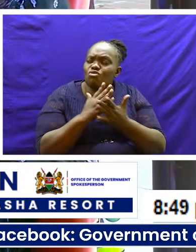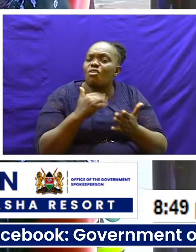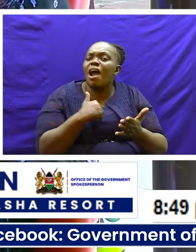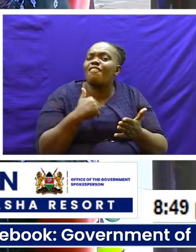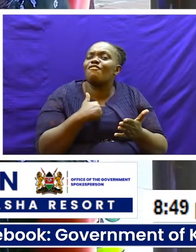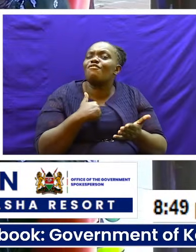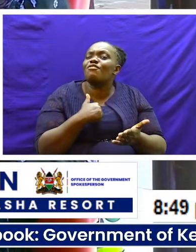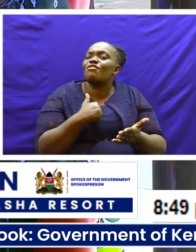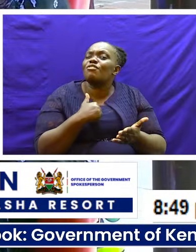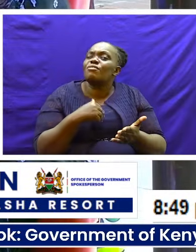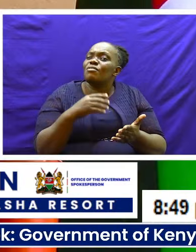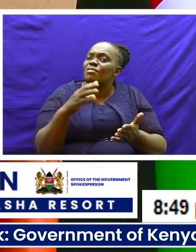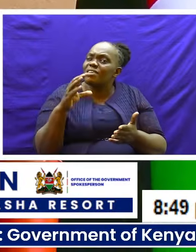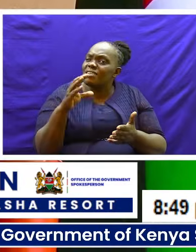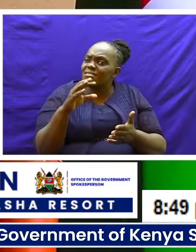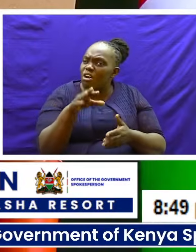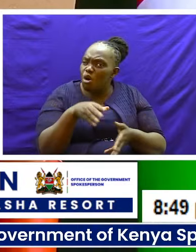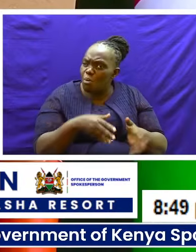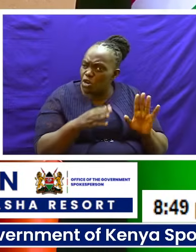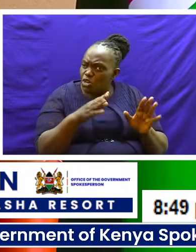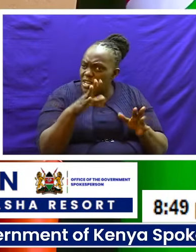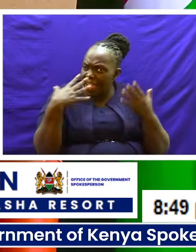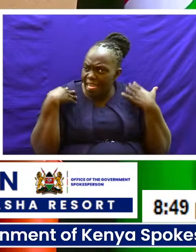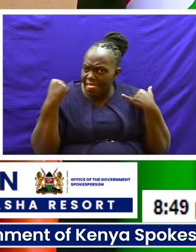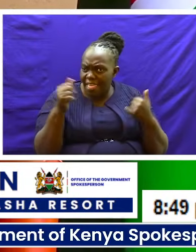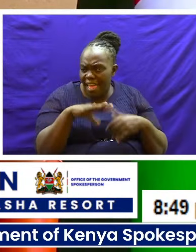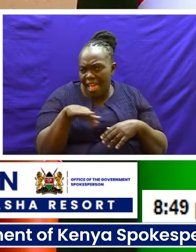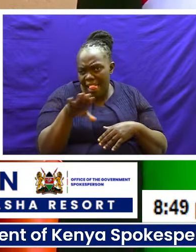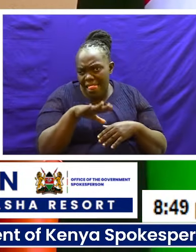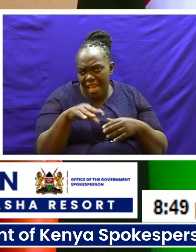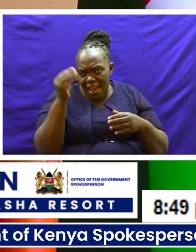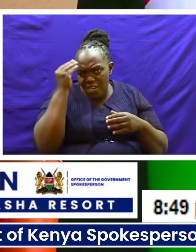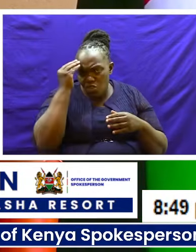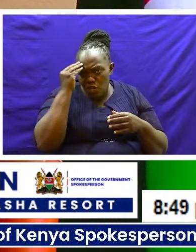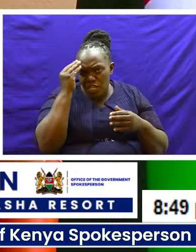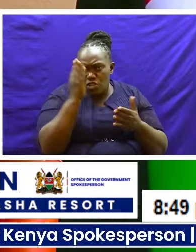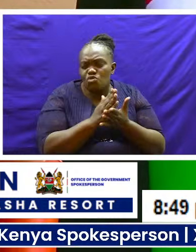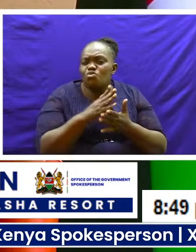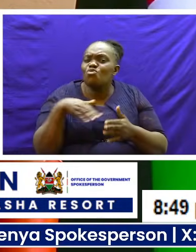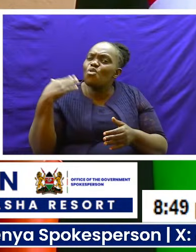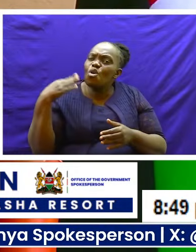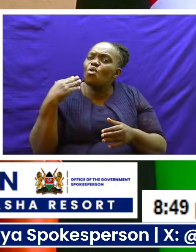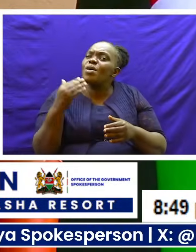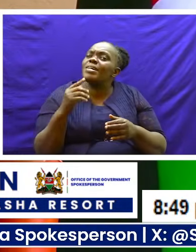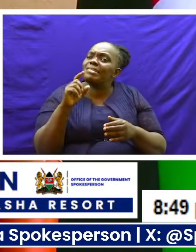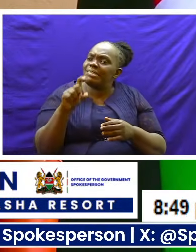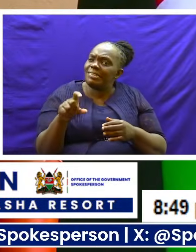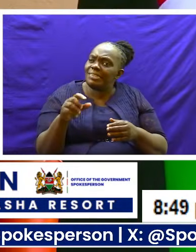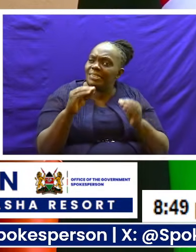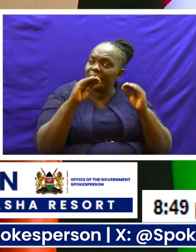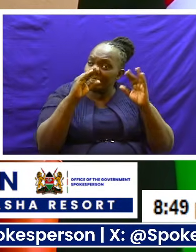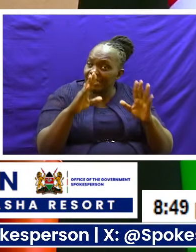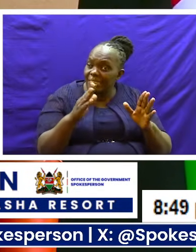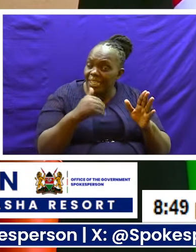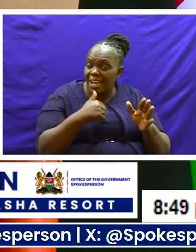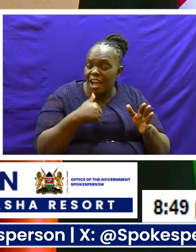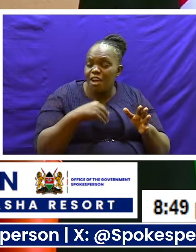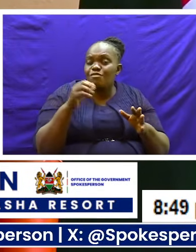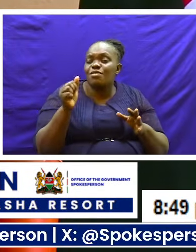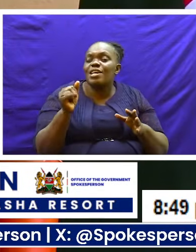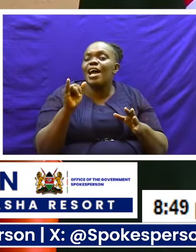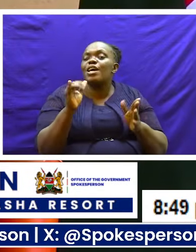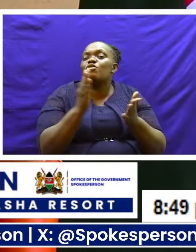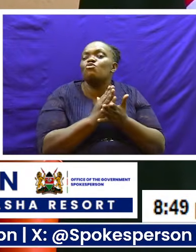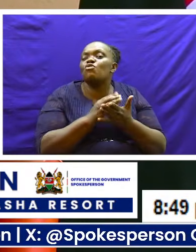So careers around the health sector. Yeah. Education, we will always need teachers, even when we have AI. Okay. So